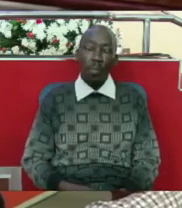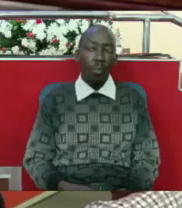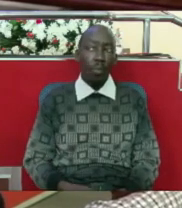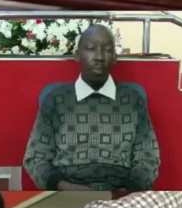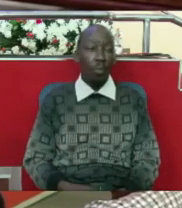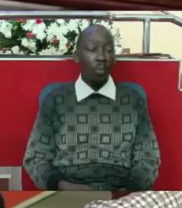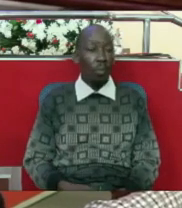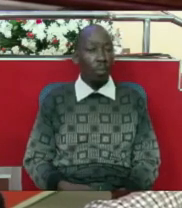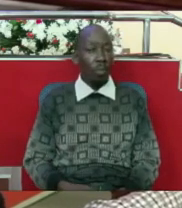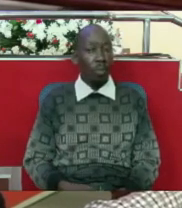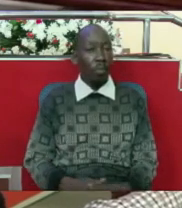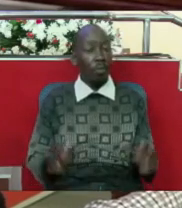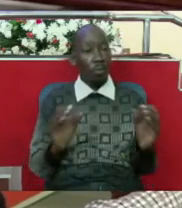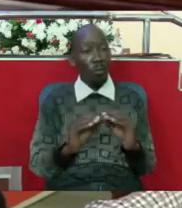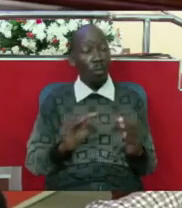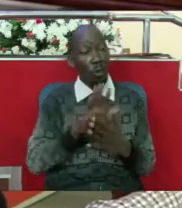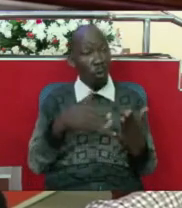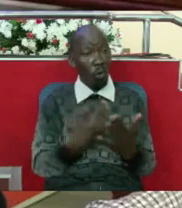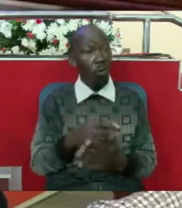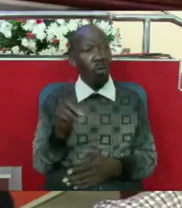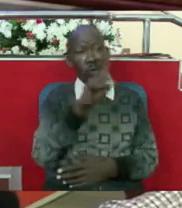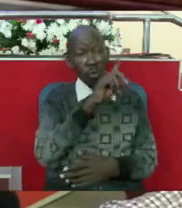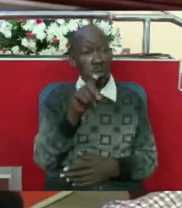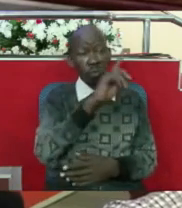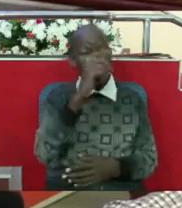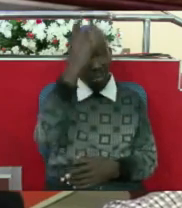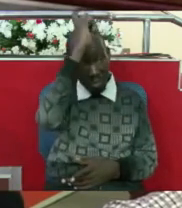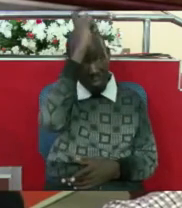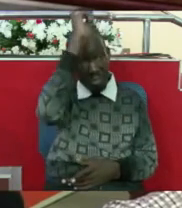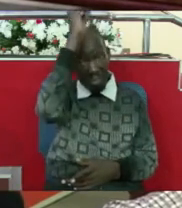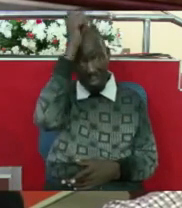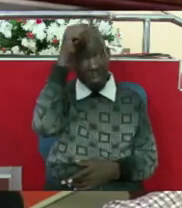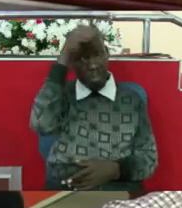Oh, the questions that are going on in the brains of this church.